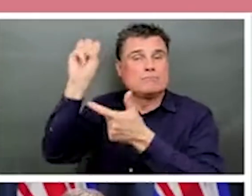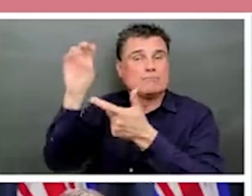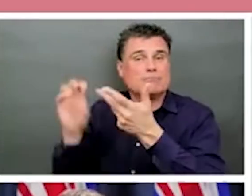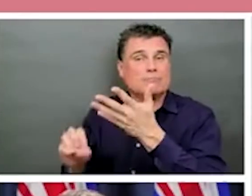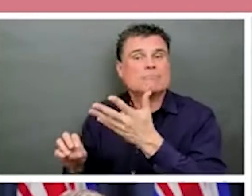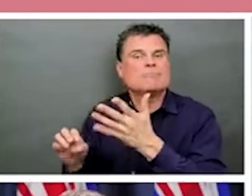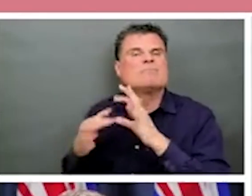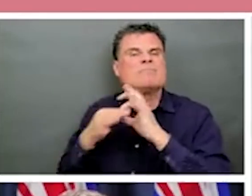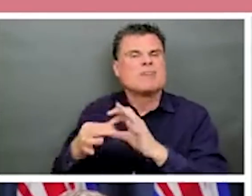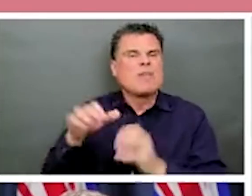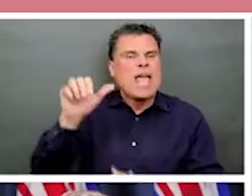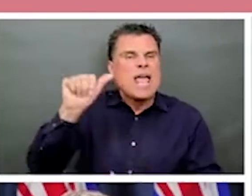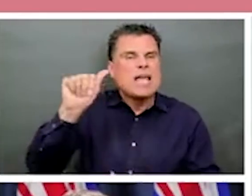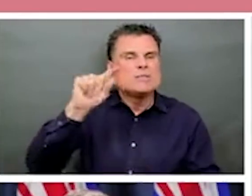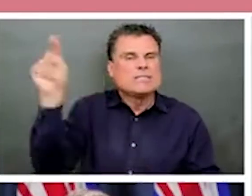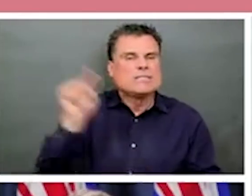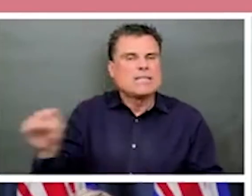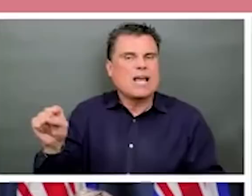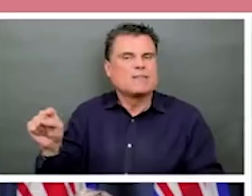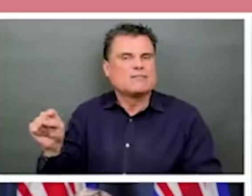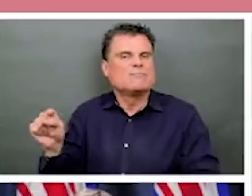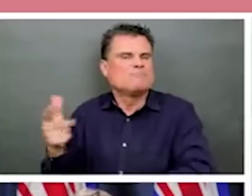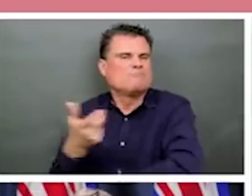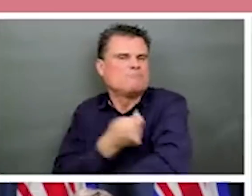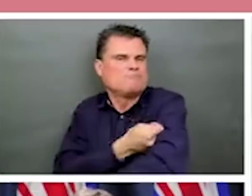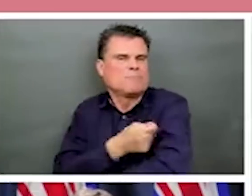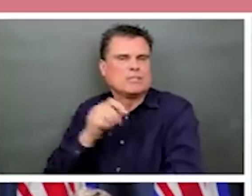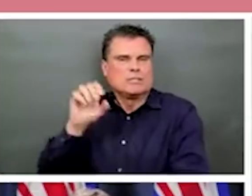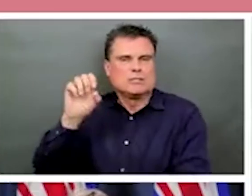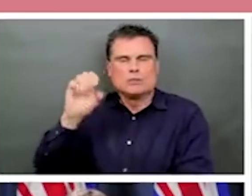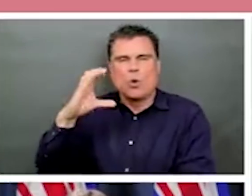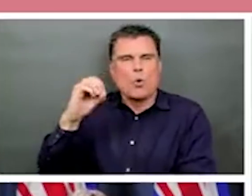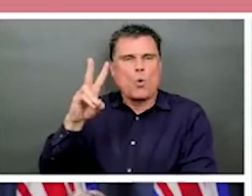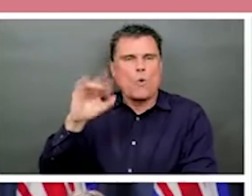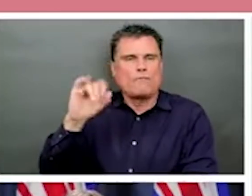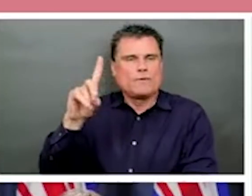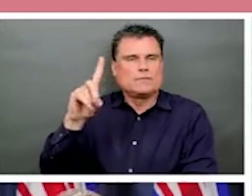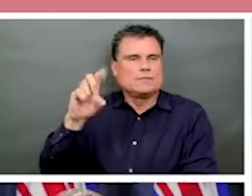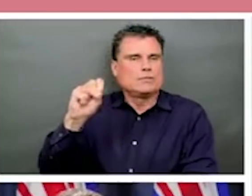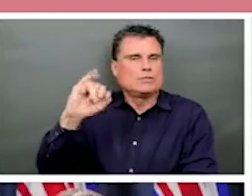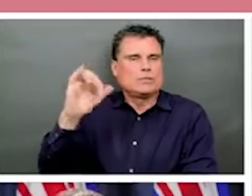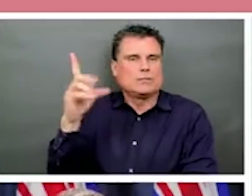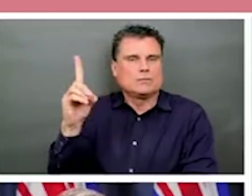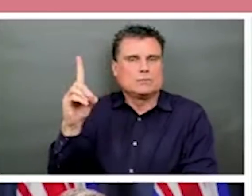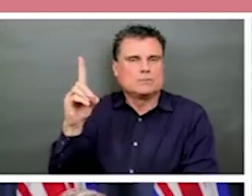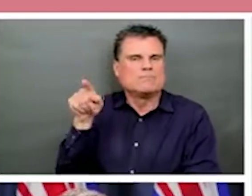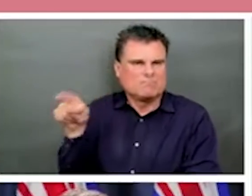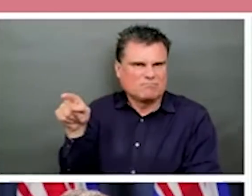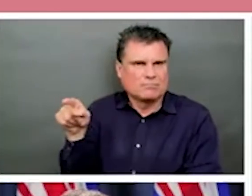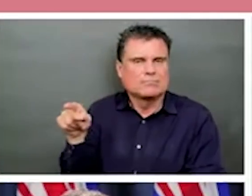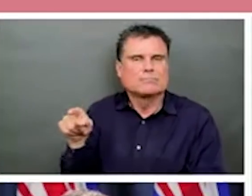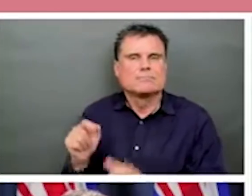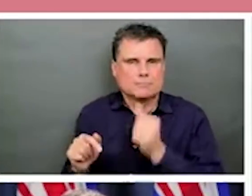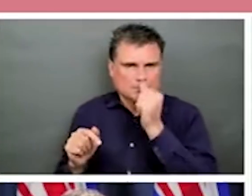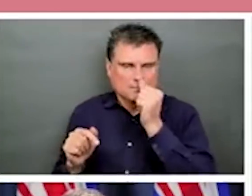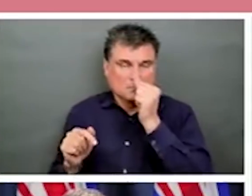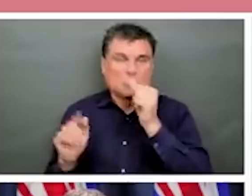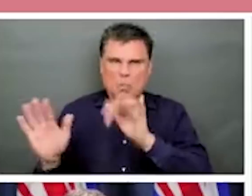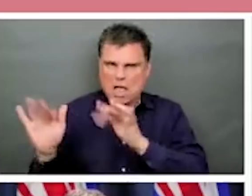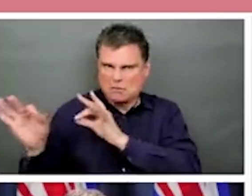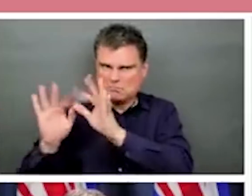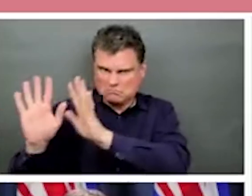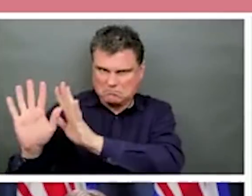the target groups. And I want to share with you more detail on the more familiar vaccines that we've been working with since December,